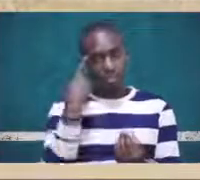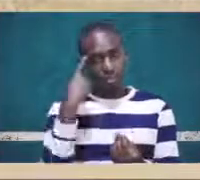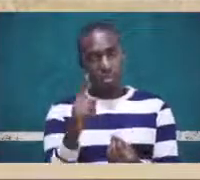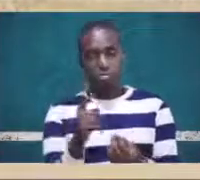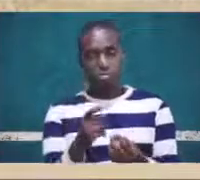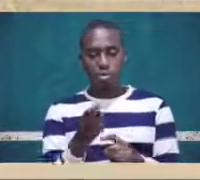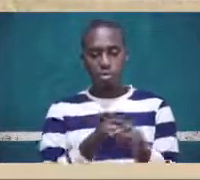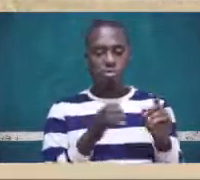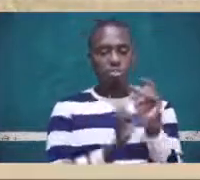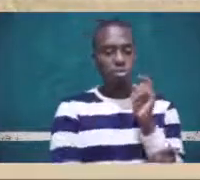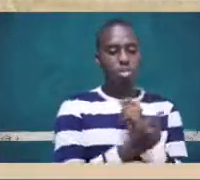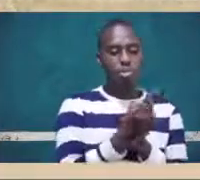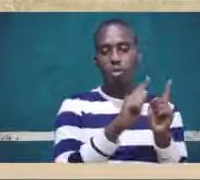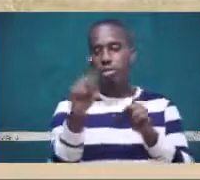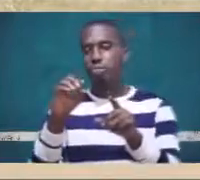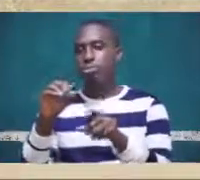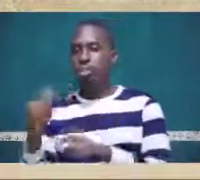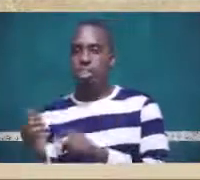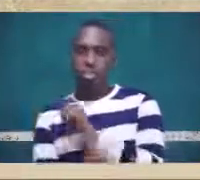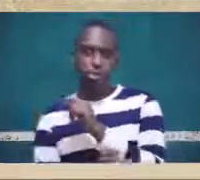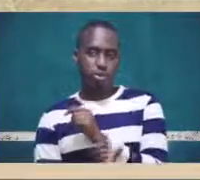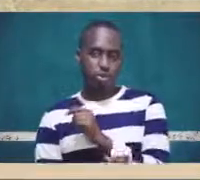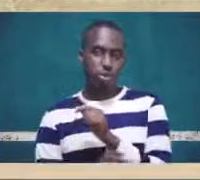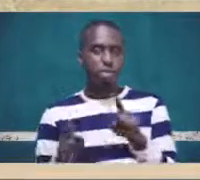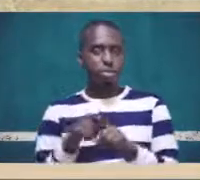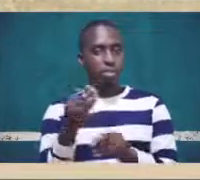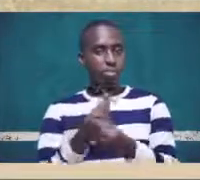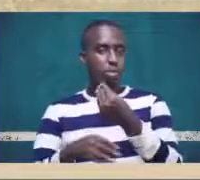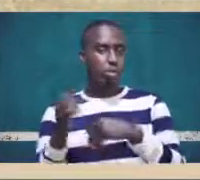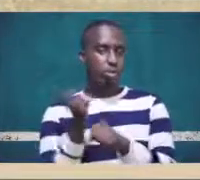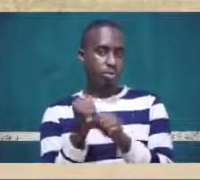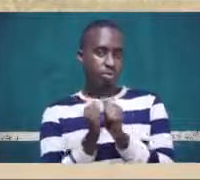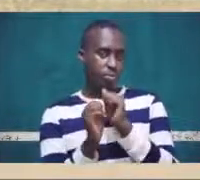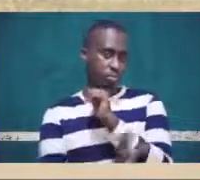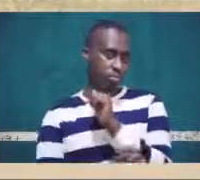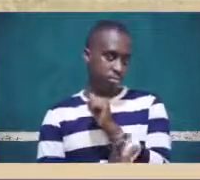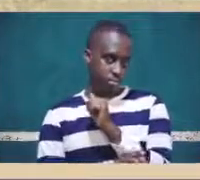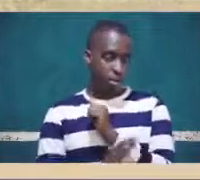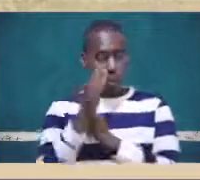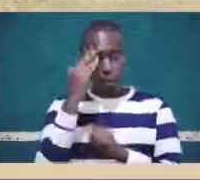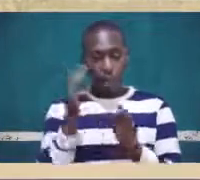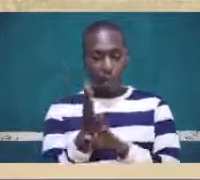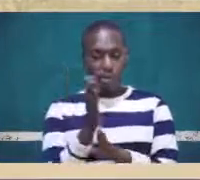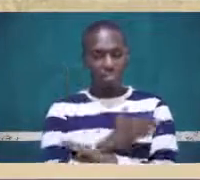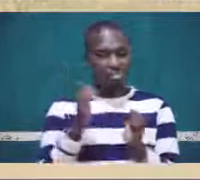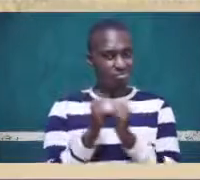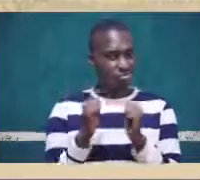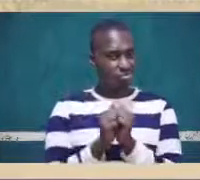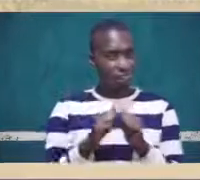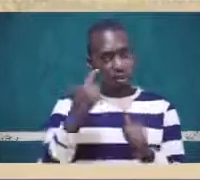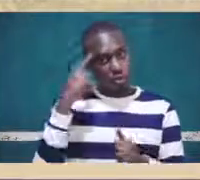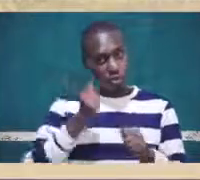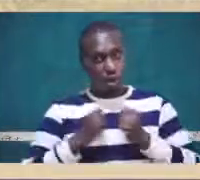cross from one country to another, those member countries that are trading together. Because before it could be difficult, either